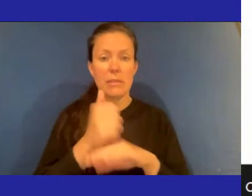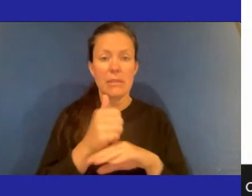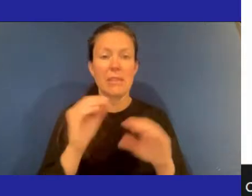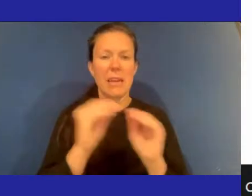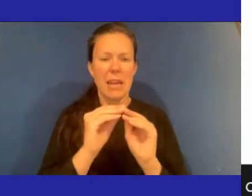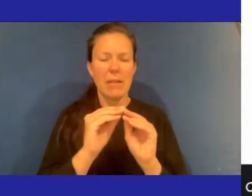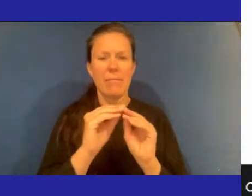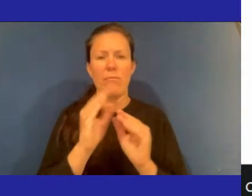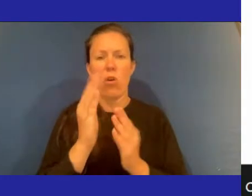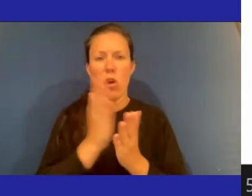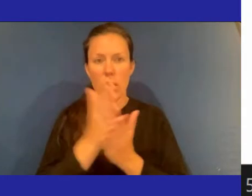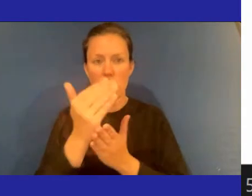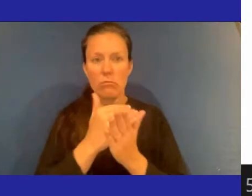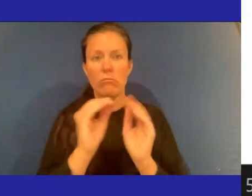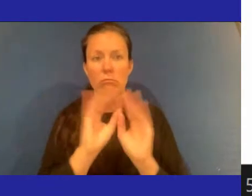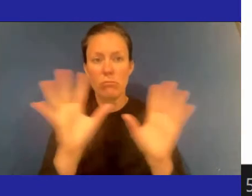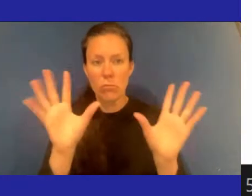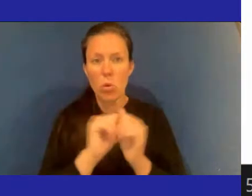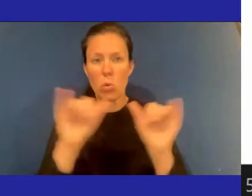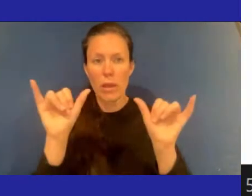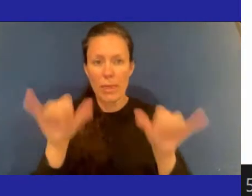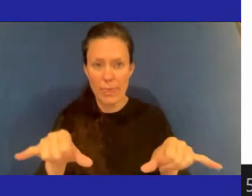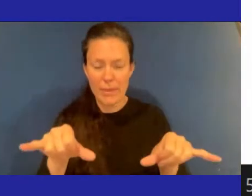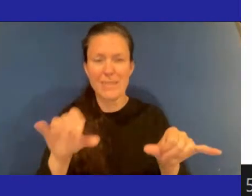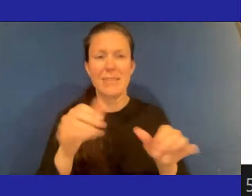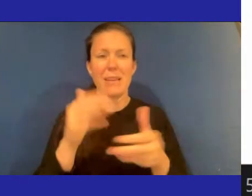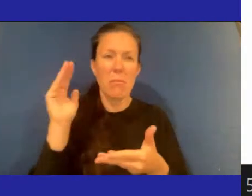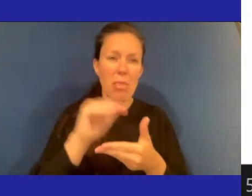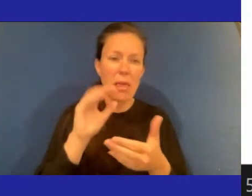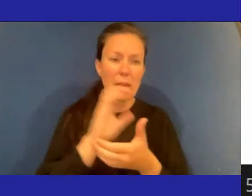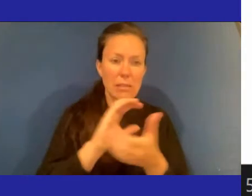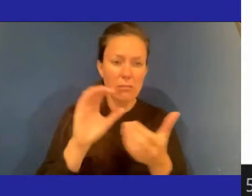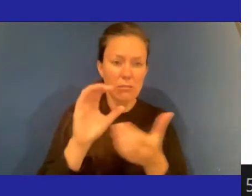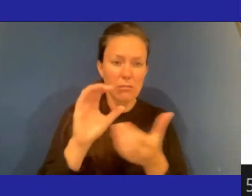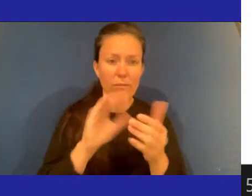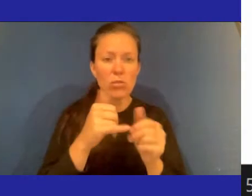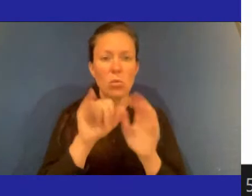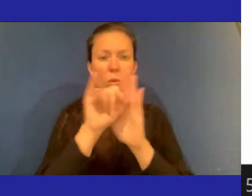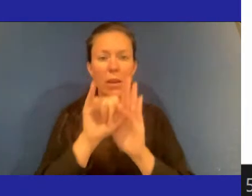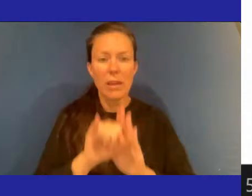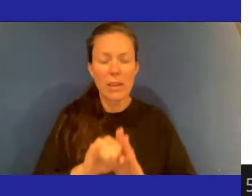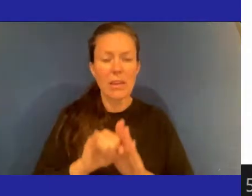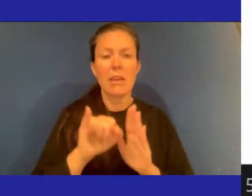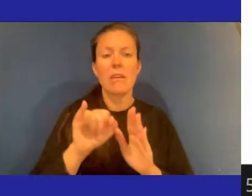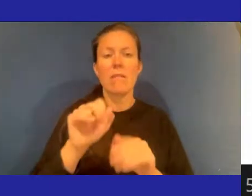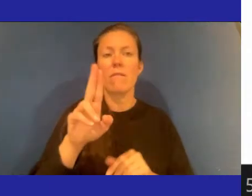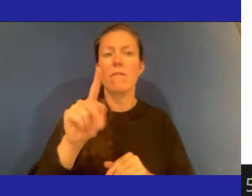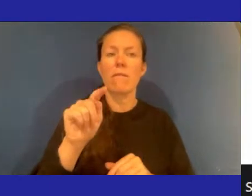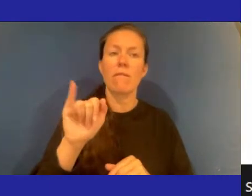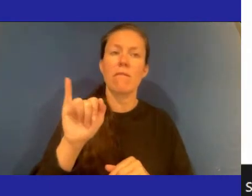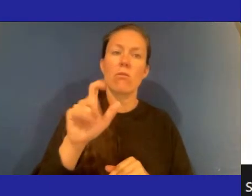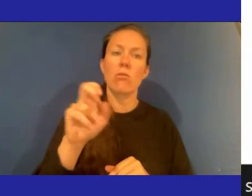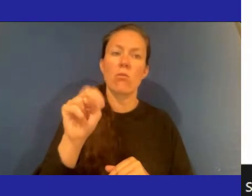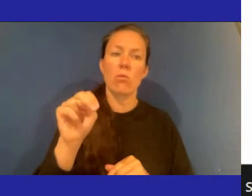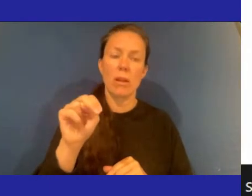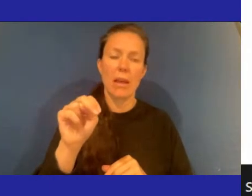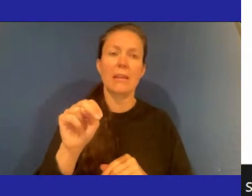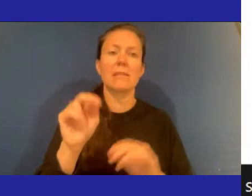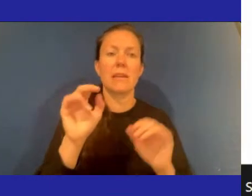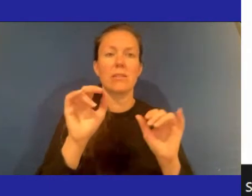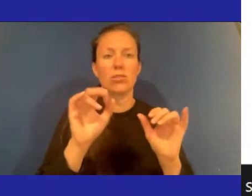system facilities and allow for utilization trends to be identified and shared to clinical teams for action as